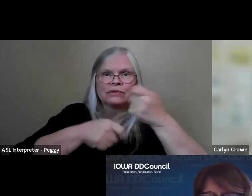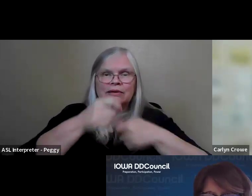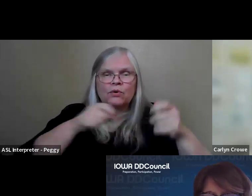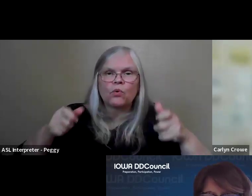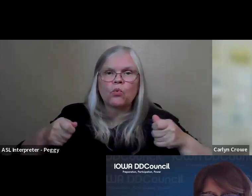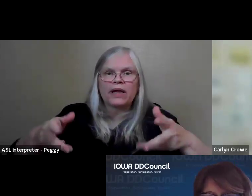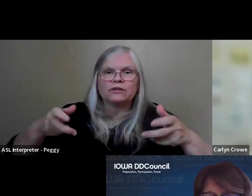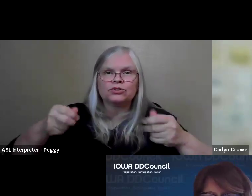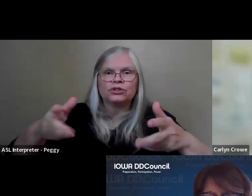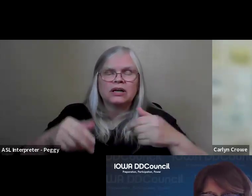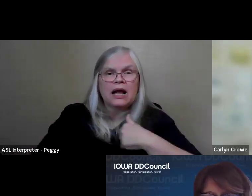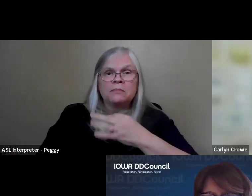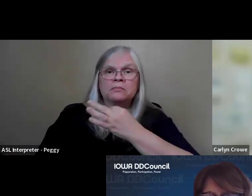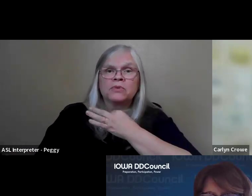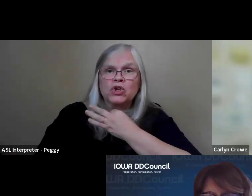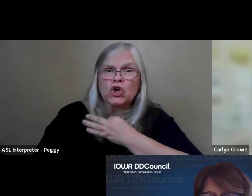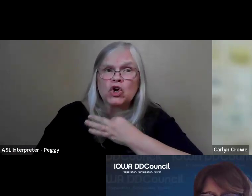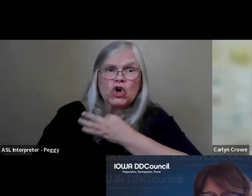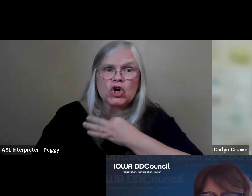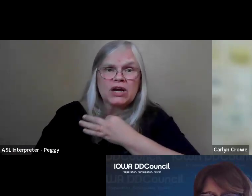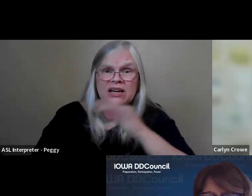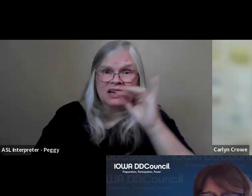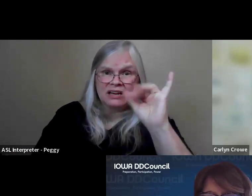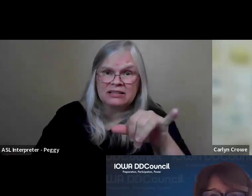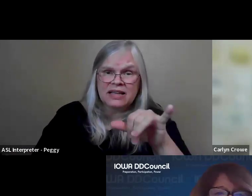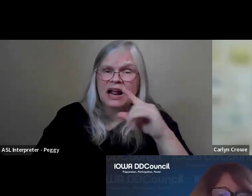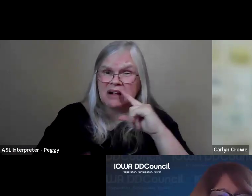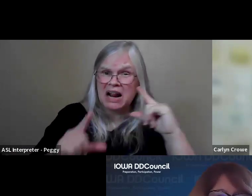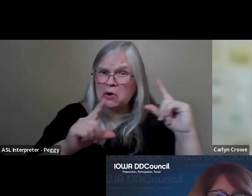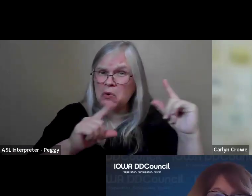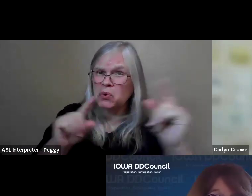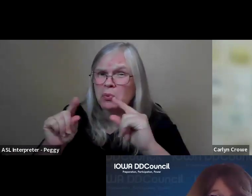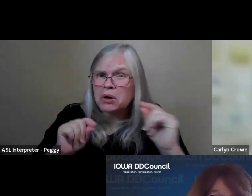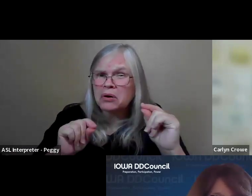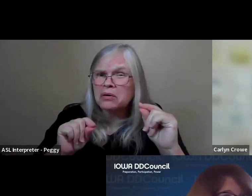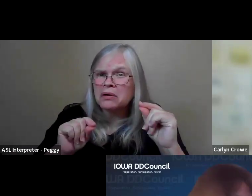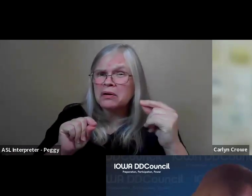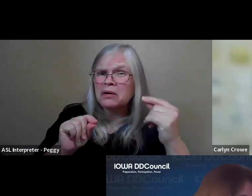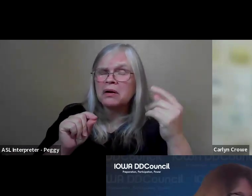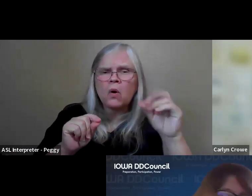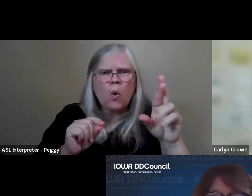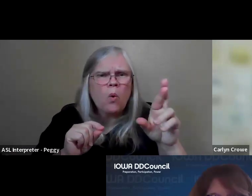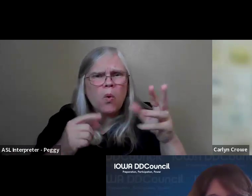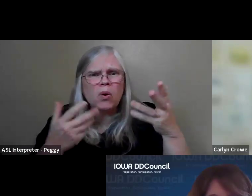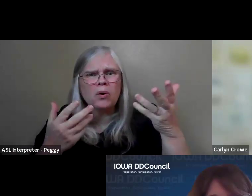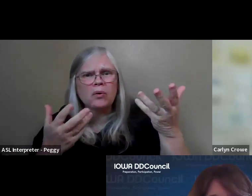So I'm just curious if that was just a rumor or if that was